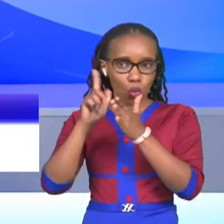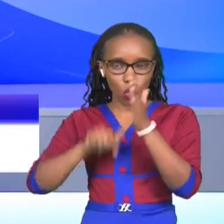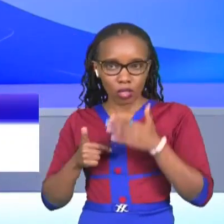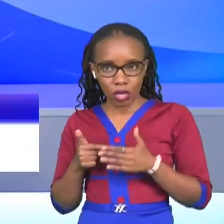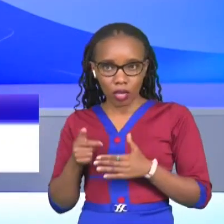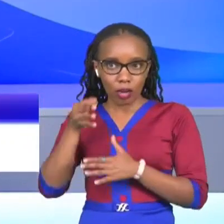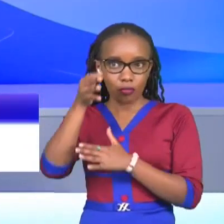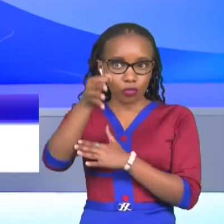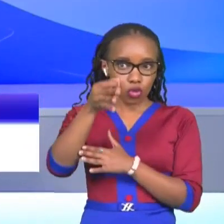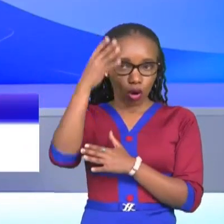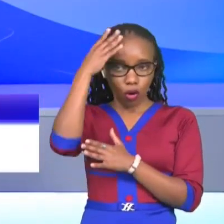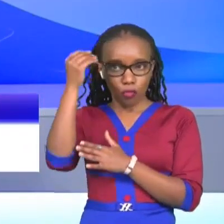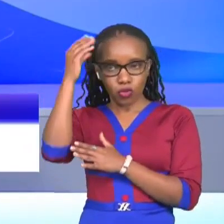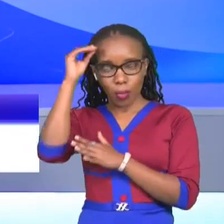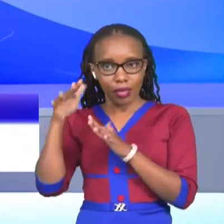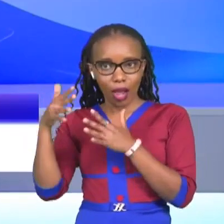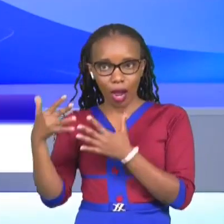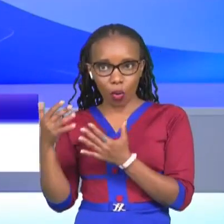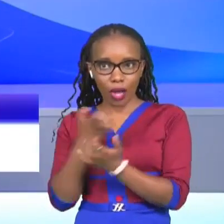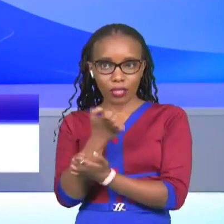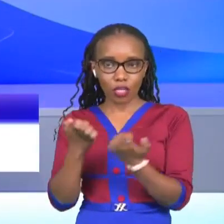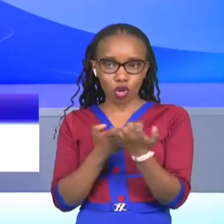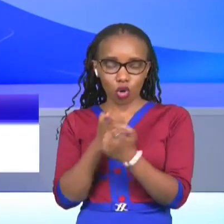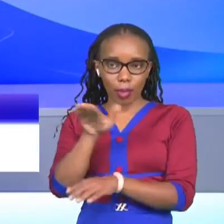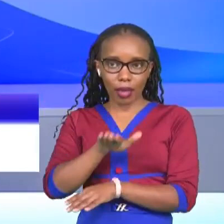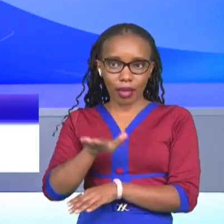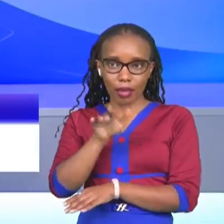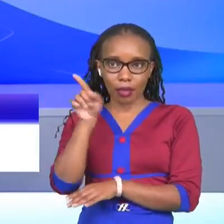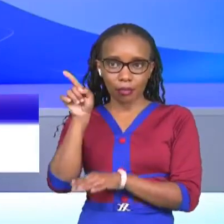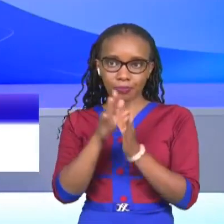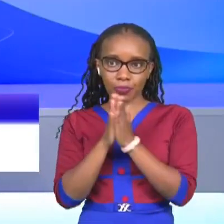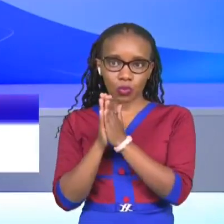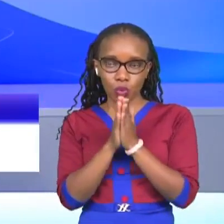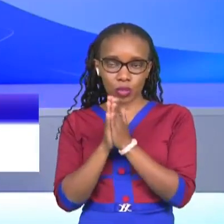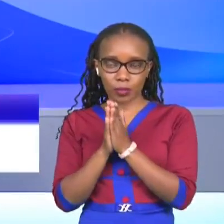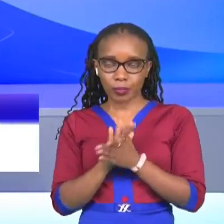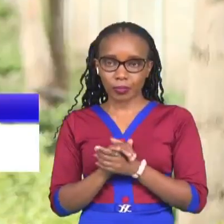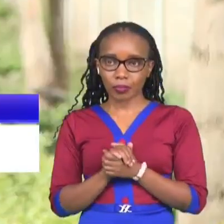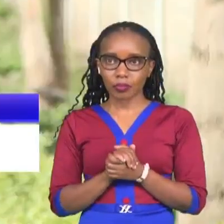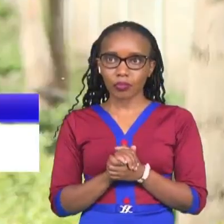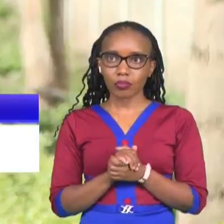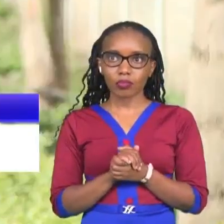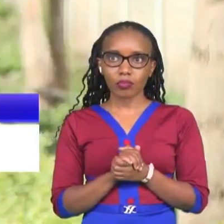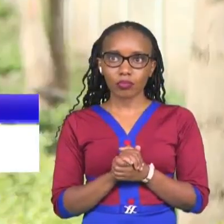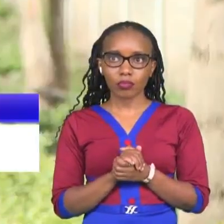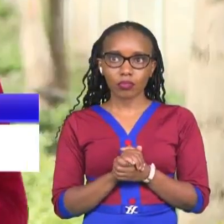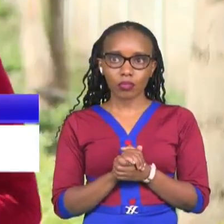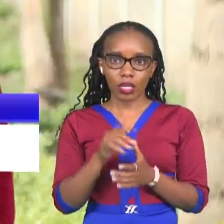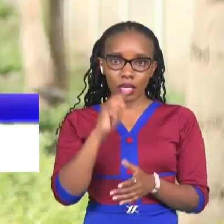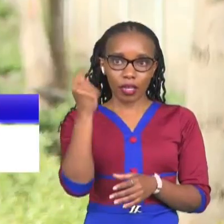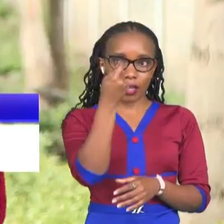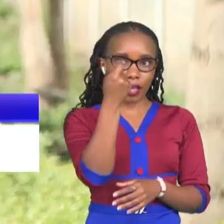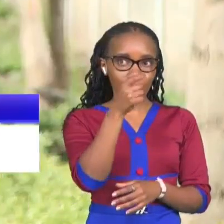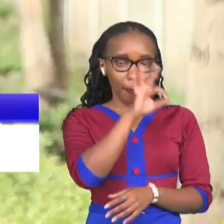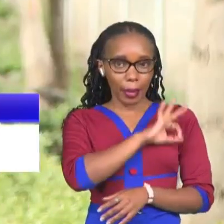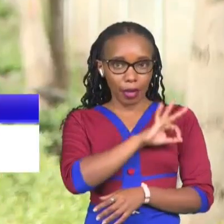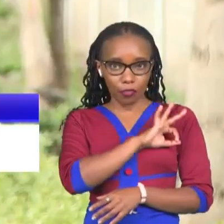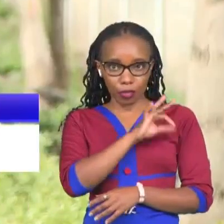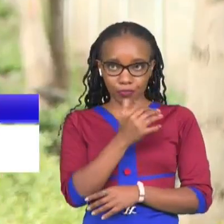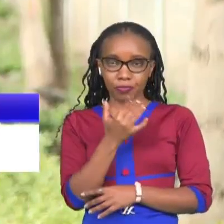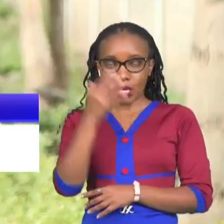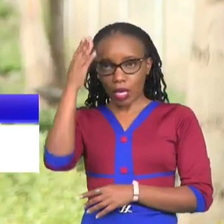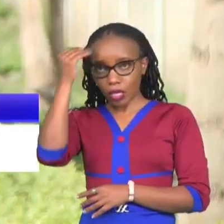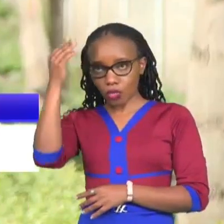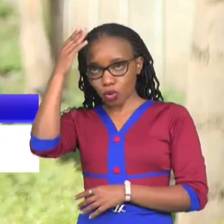of Somalia as an economic hub? John Kutuni with the details. Kenya has benefited on its presence in Somalia, and